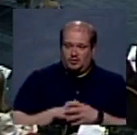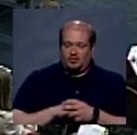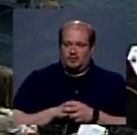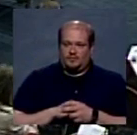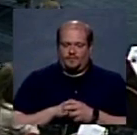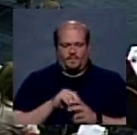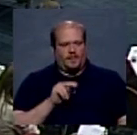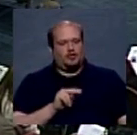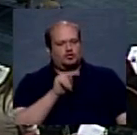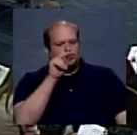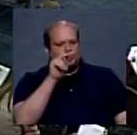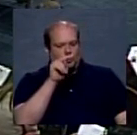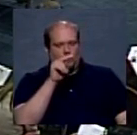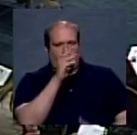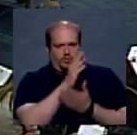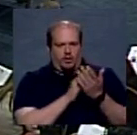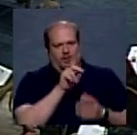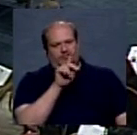The north side, Director Hendricks.